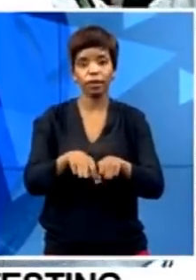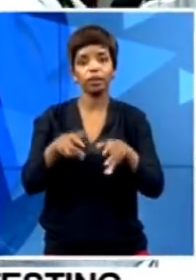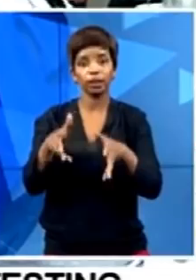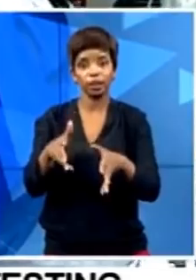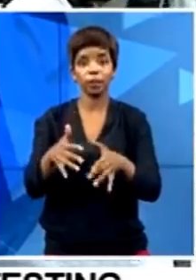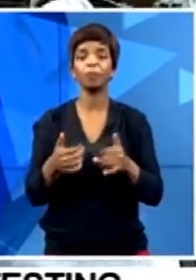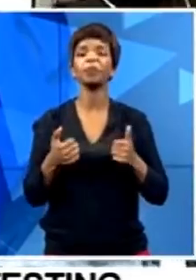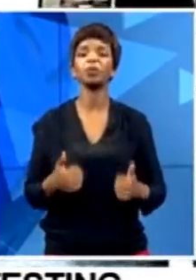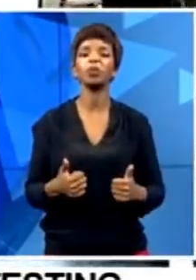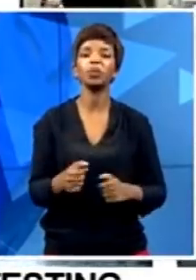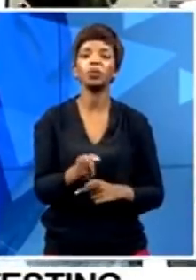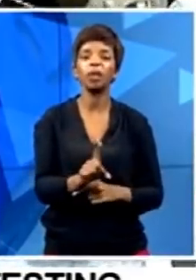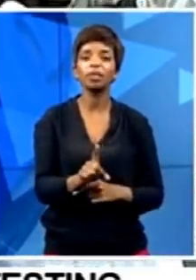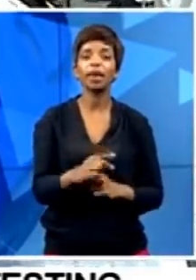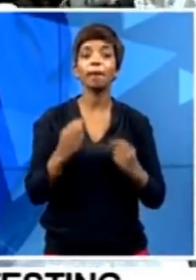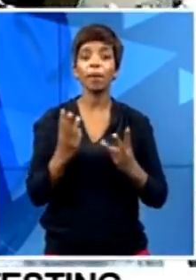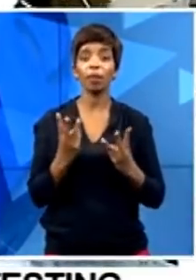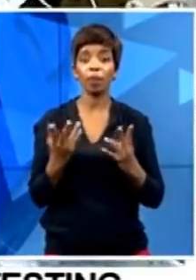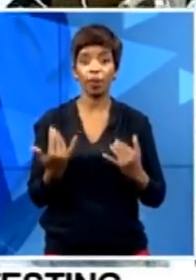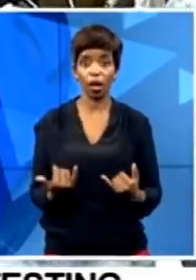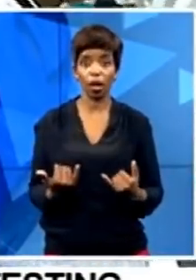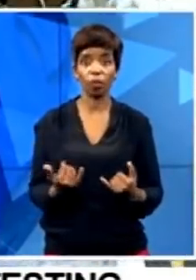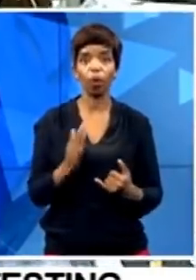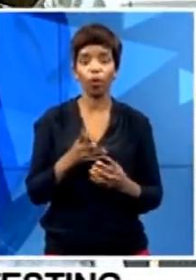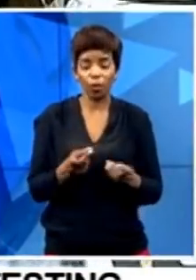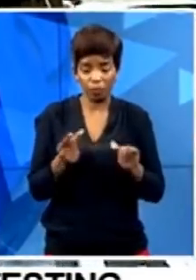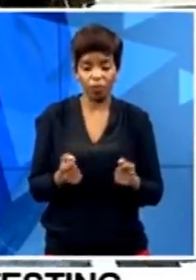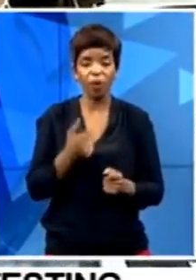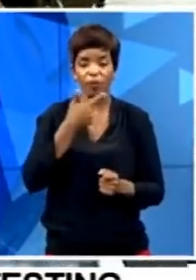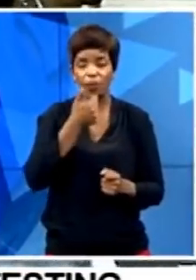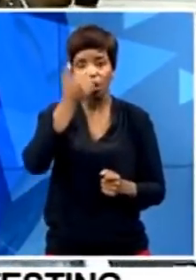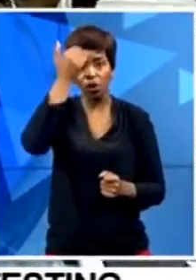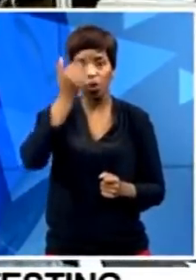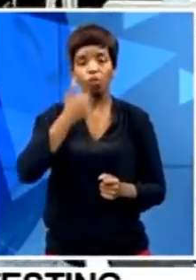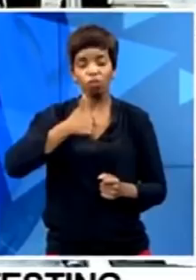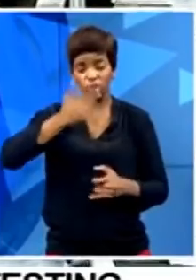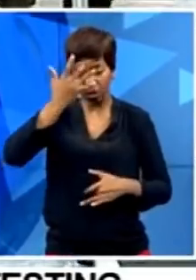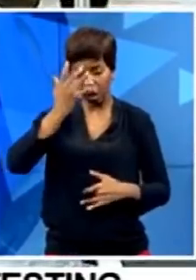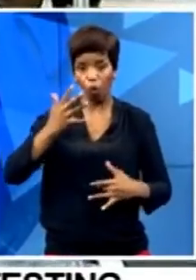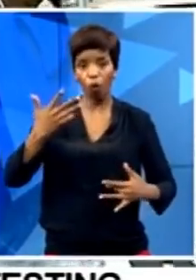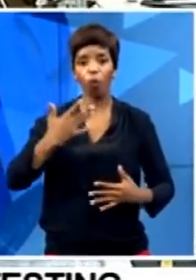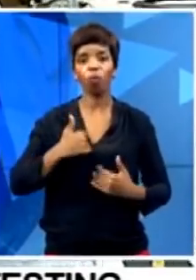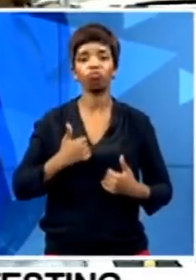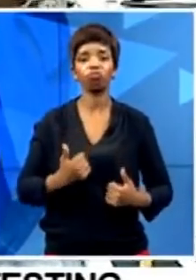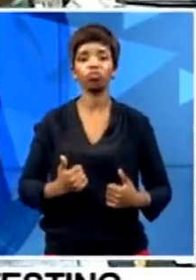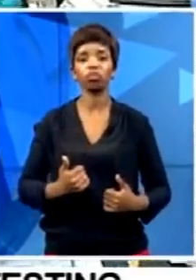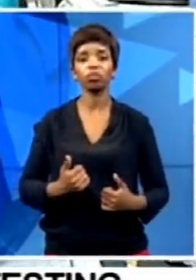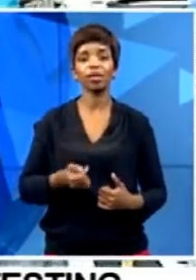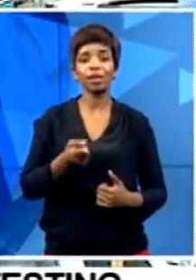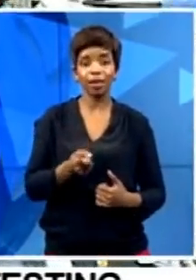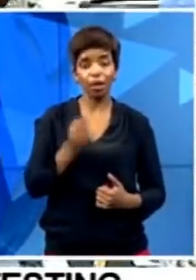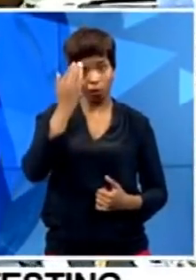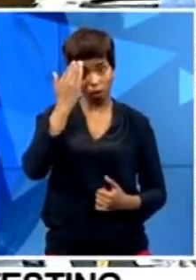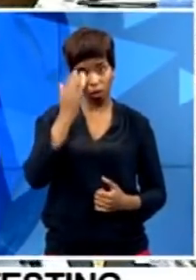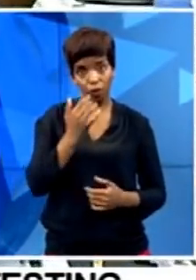have a quicker turnaround time to get the results. You will know that before you had to first wait for 7 days for the test to go to Johannesburg first and then get your